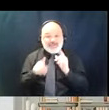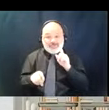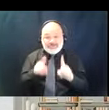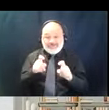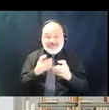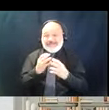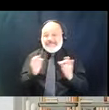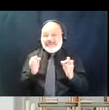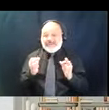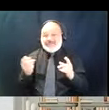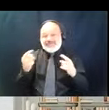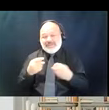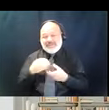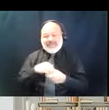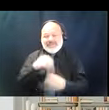it to